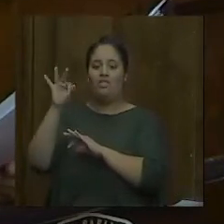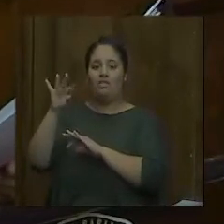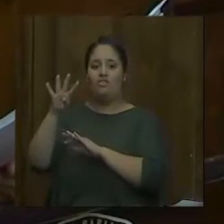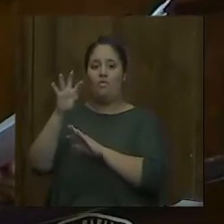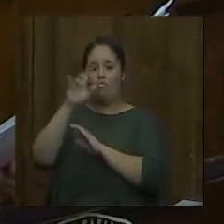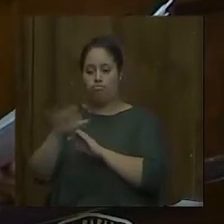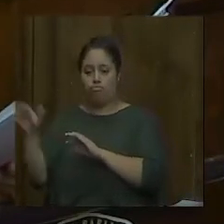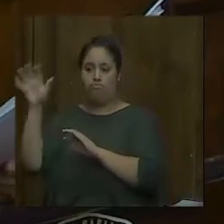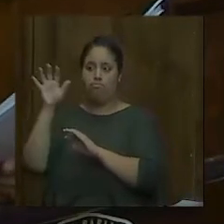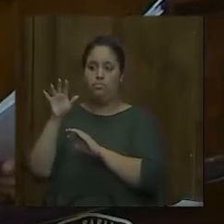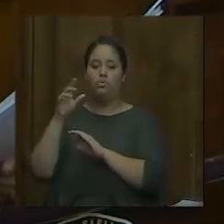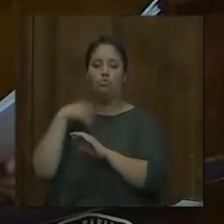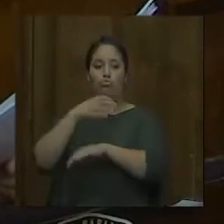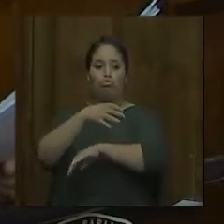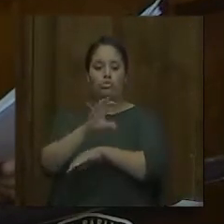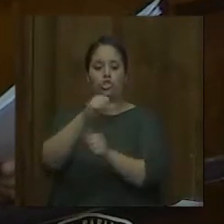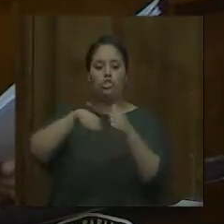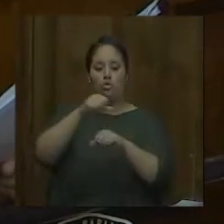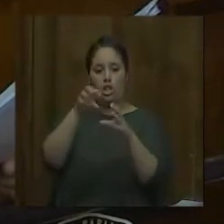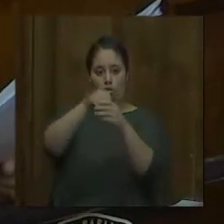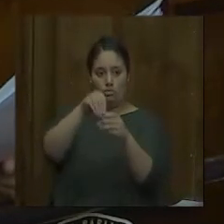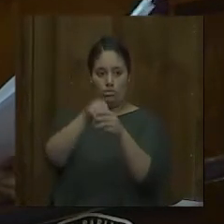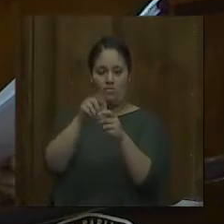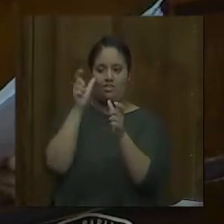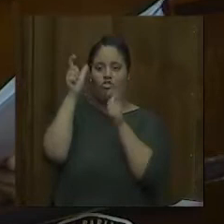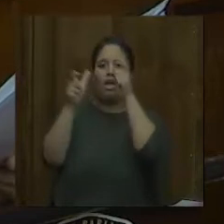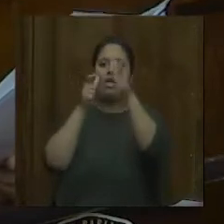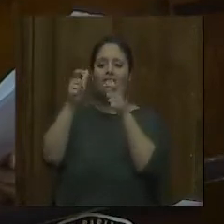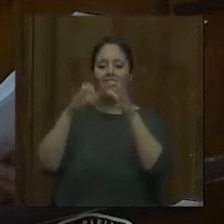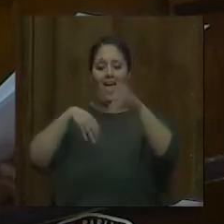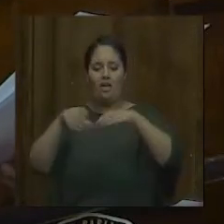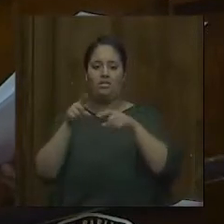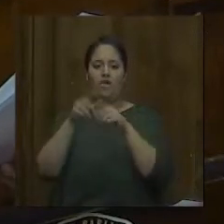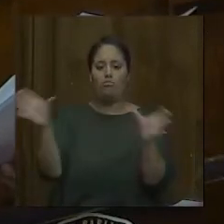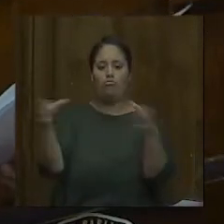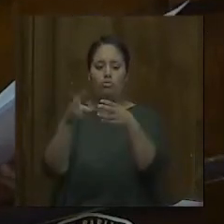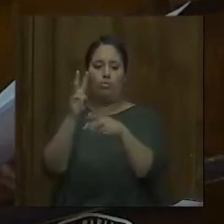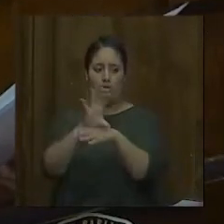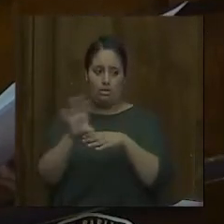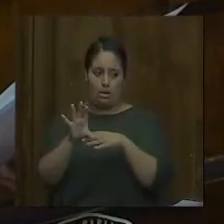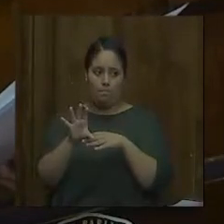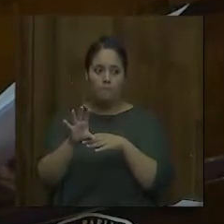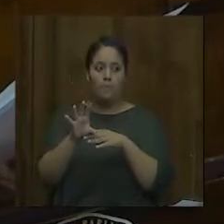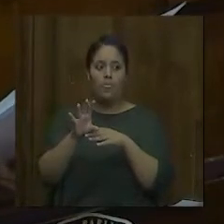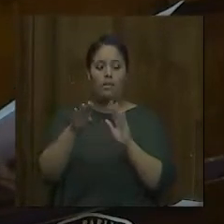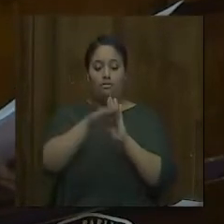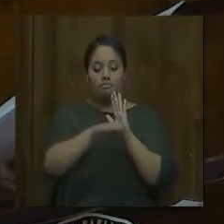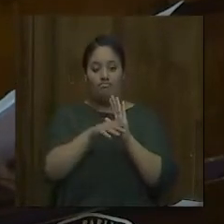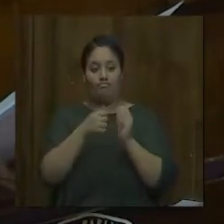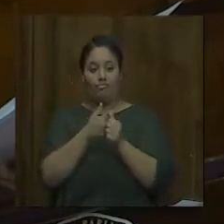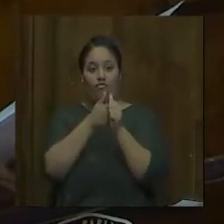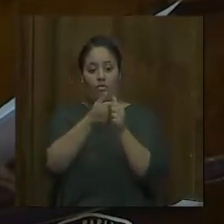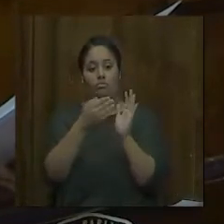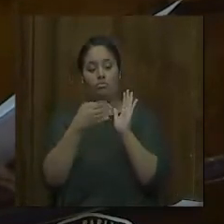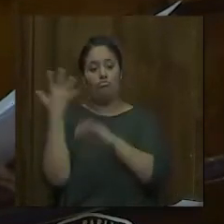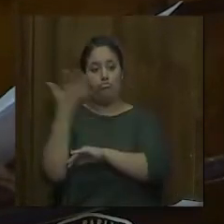R760,734,000 to enable a socially inclusive, creative, active and connected Western Cape. The following presentation